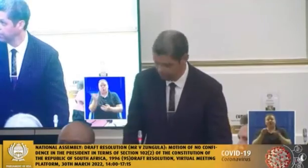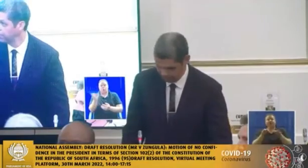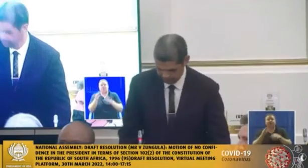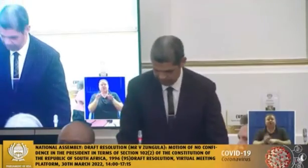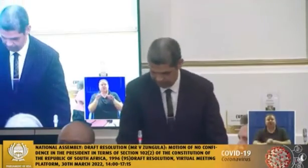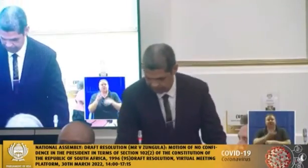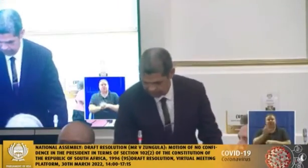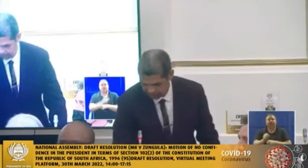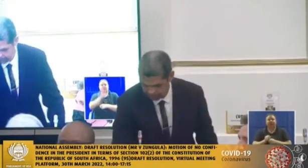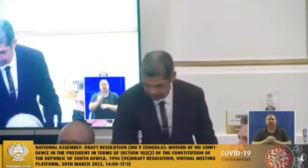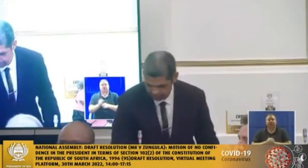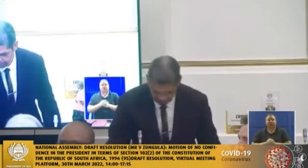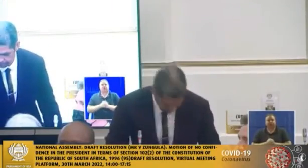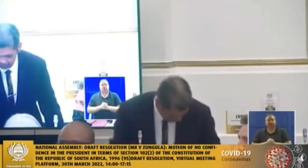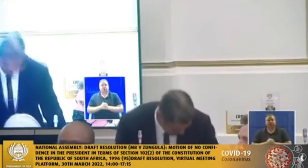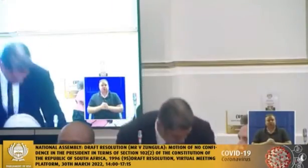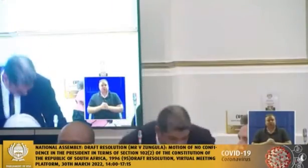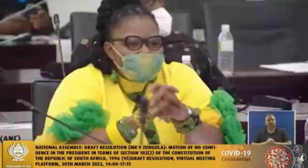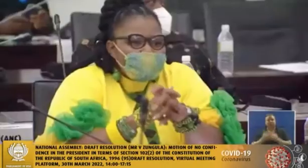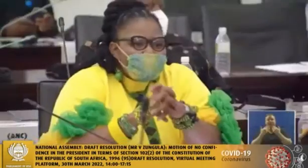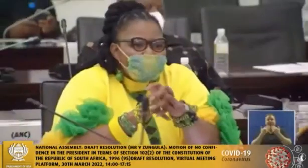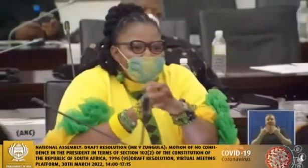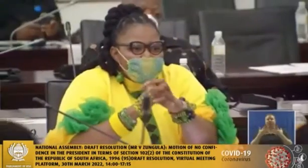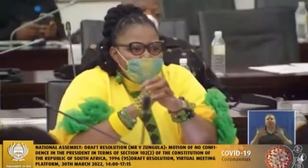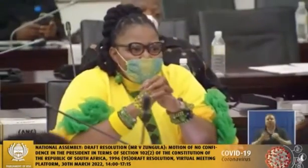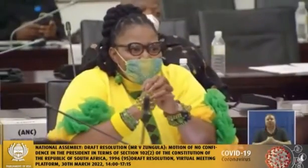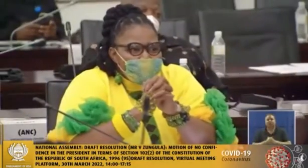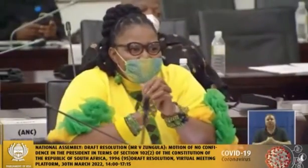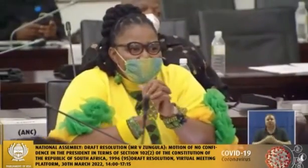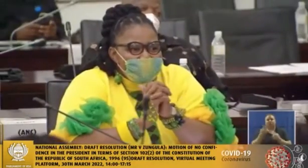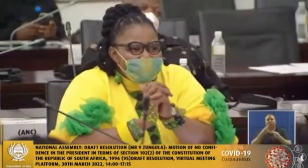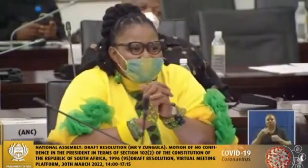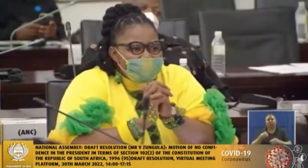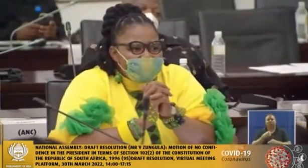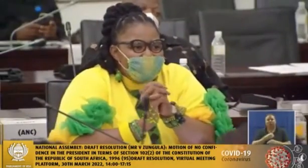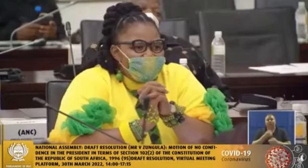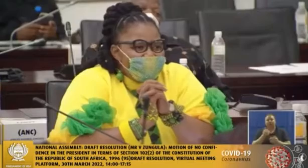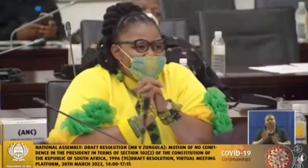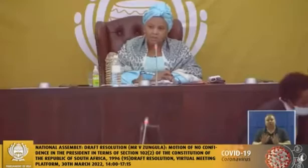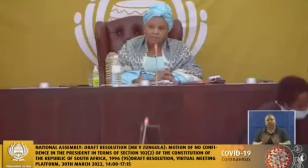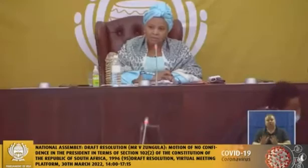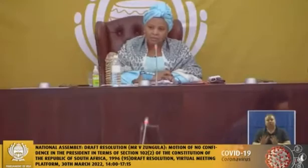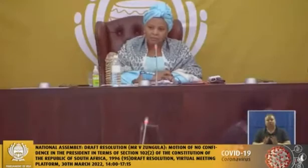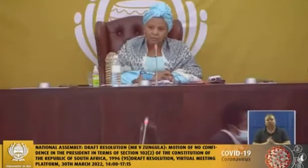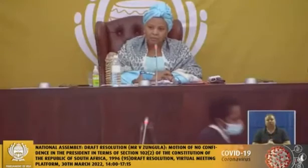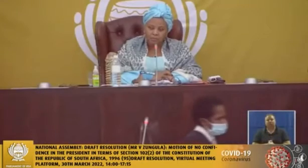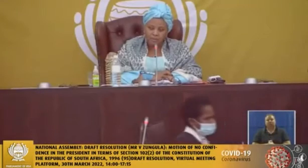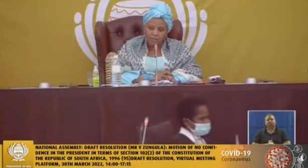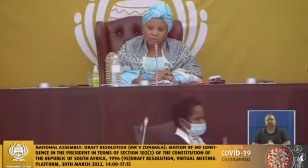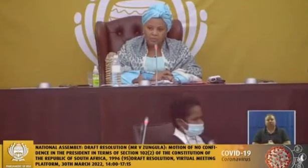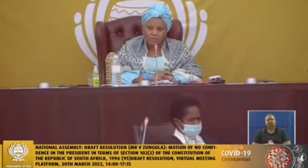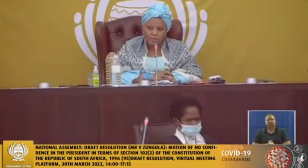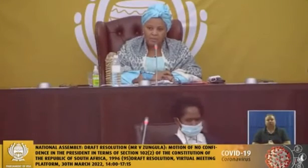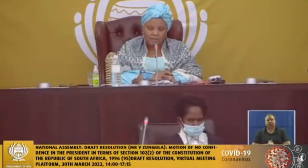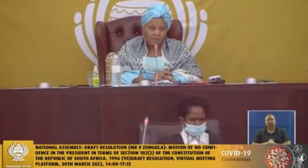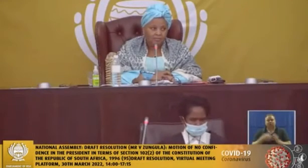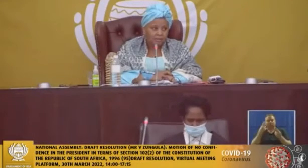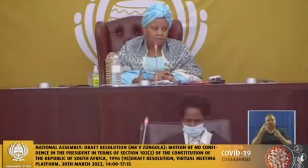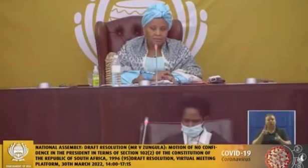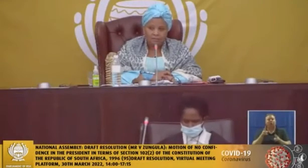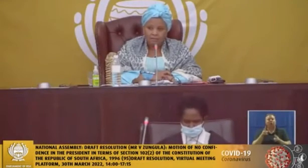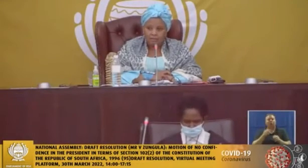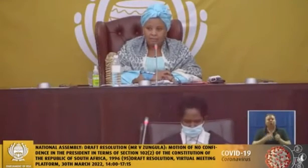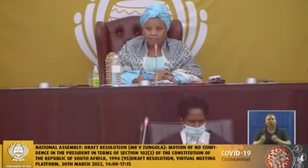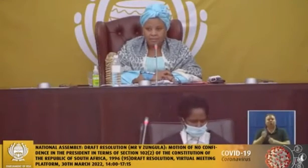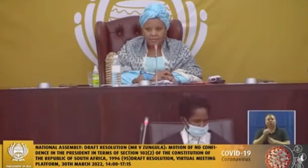Africa. Okay, thank you very much. Please, Honourable Member, I request Honourable Chief Whip, will you please withdraw that